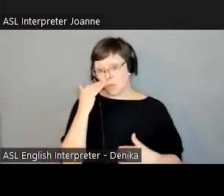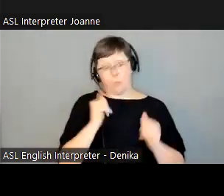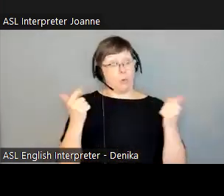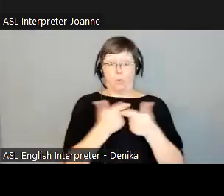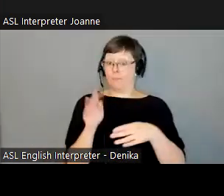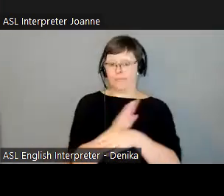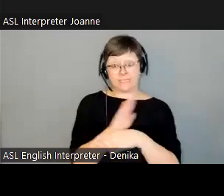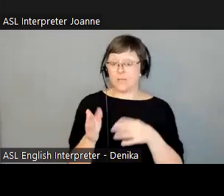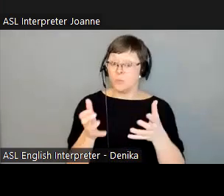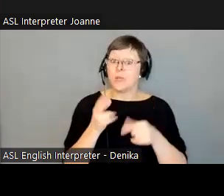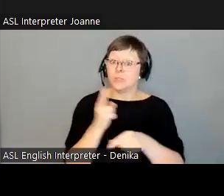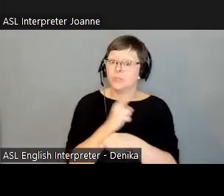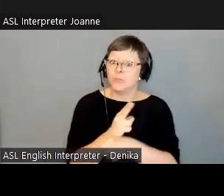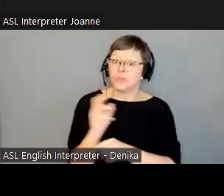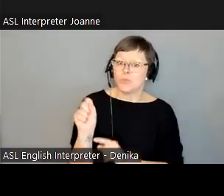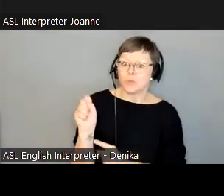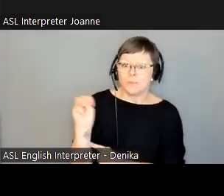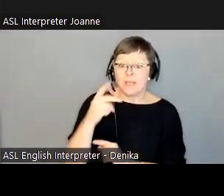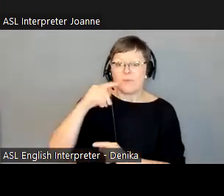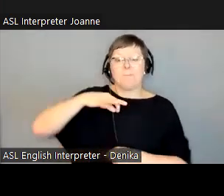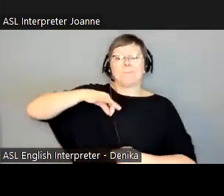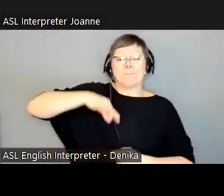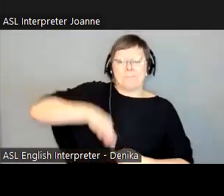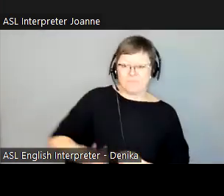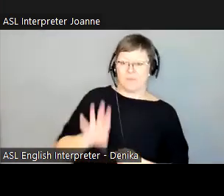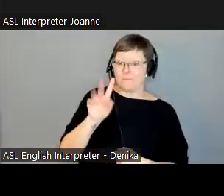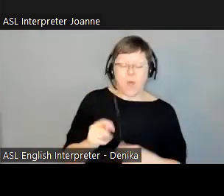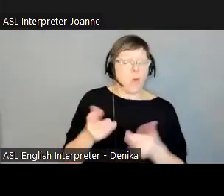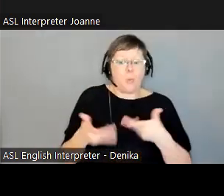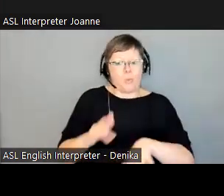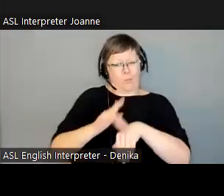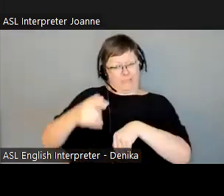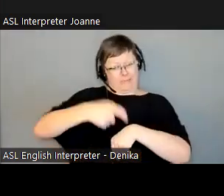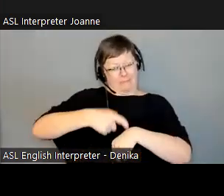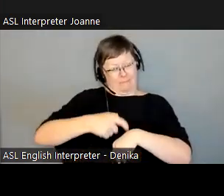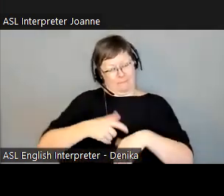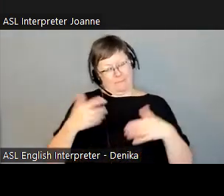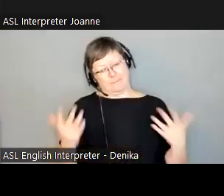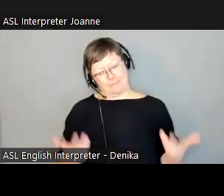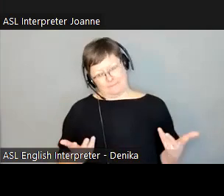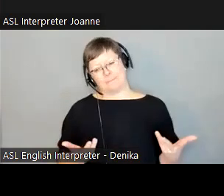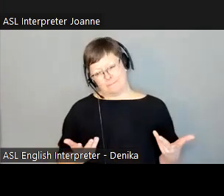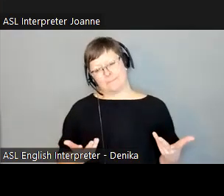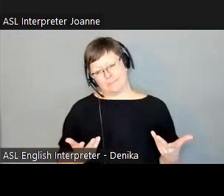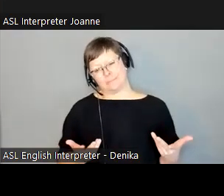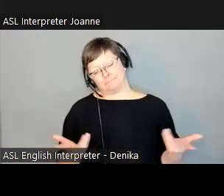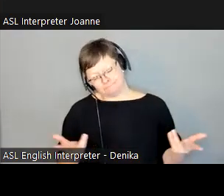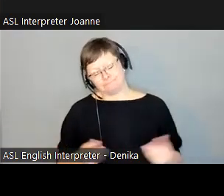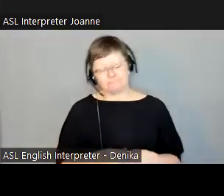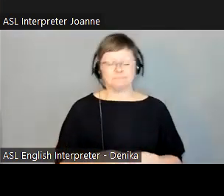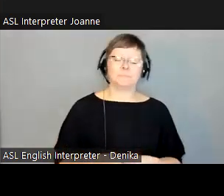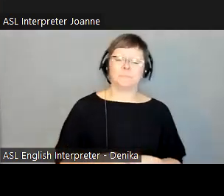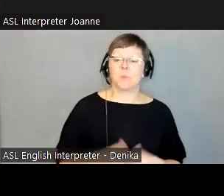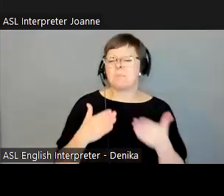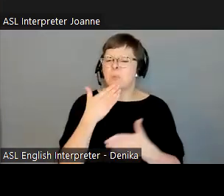use social media to our advantage, but we also don't want to be wasting our time. So that being said, consider